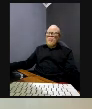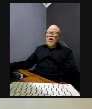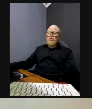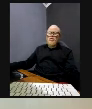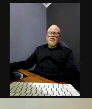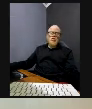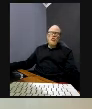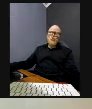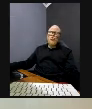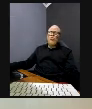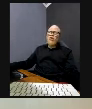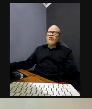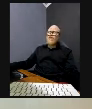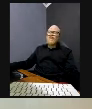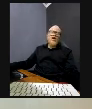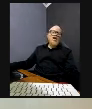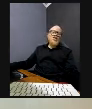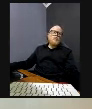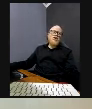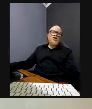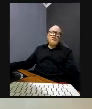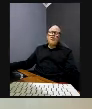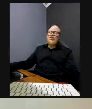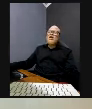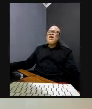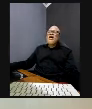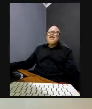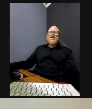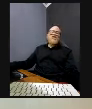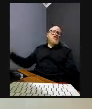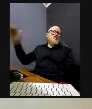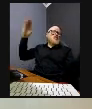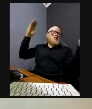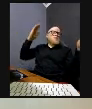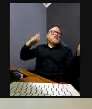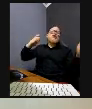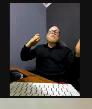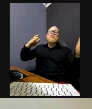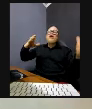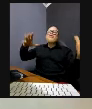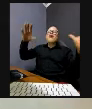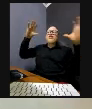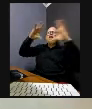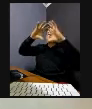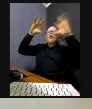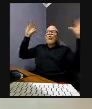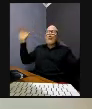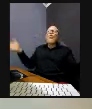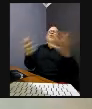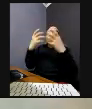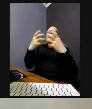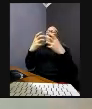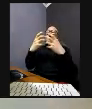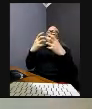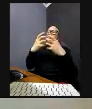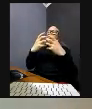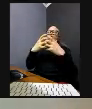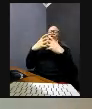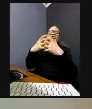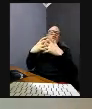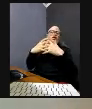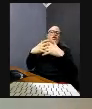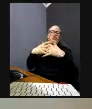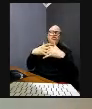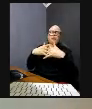to about matters to do with fair remuneration, and this is something that as a whole in